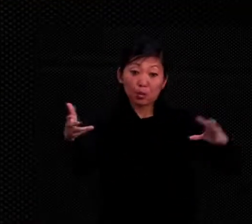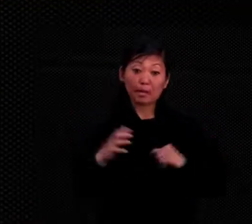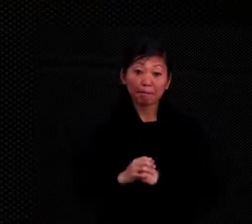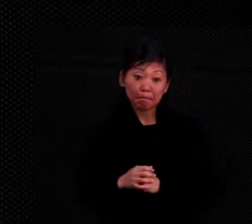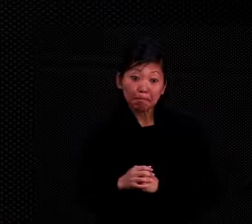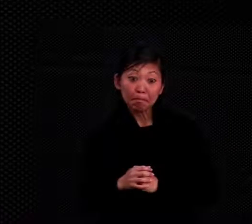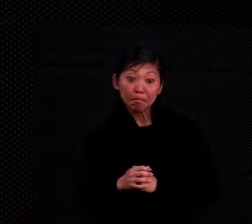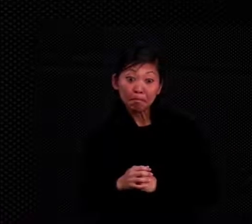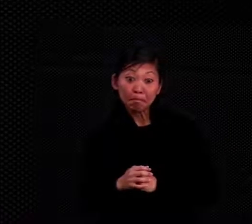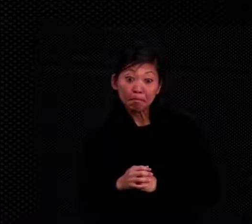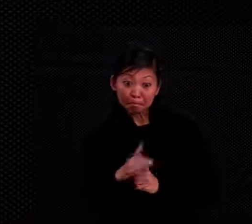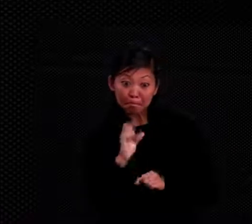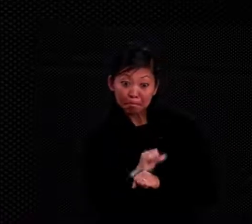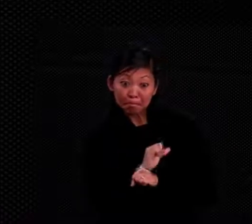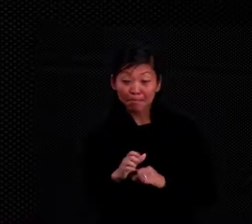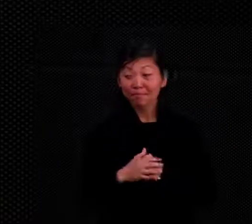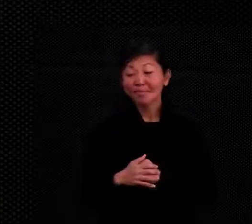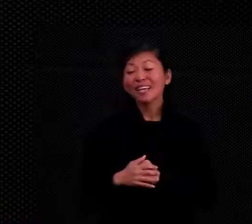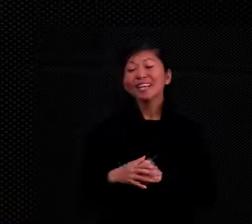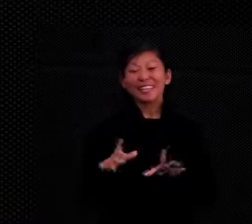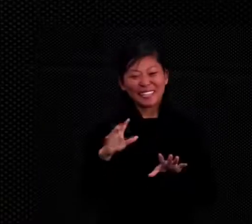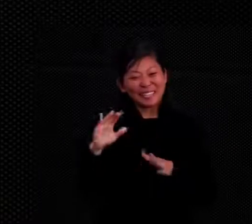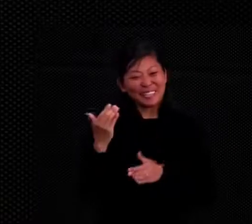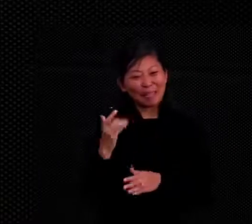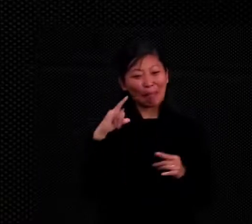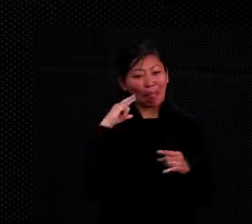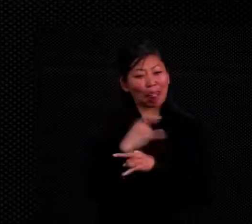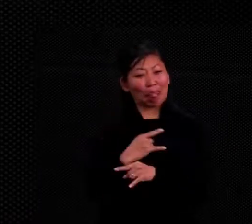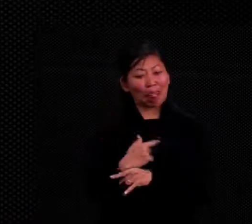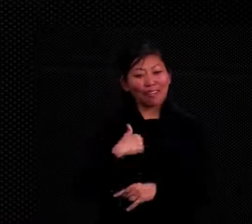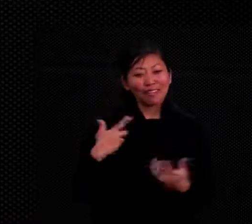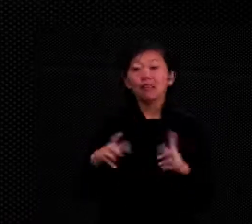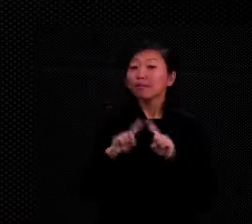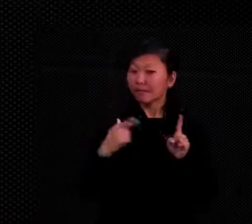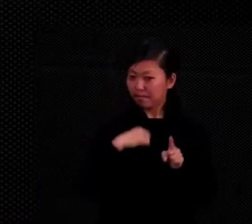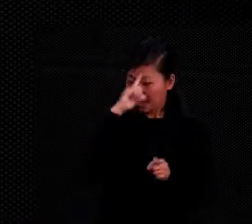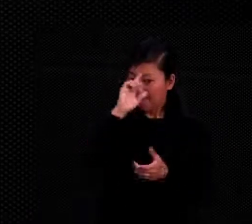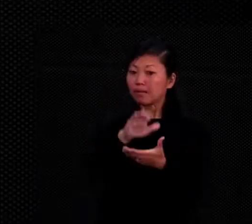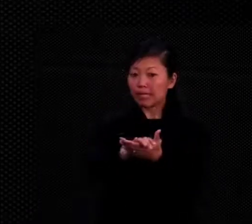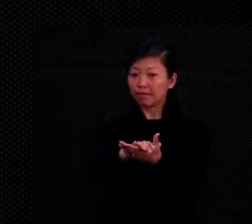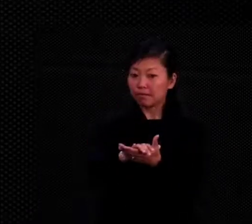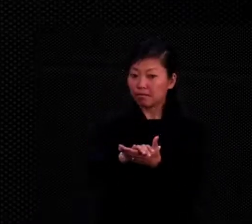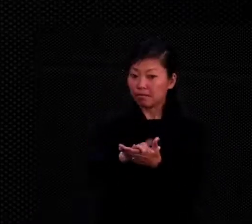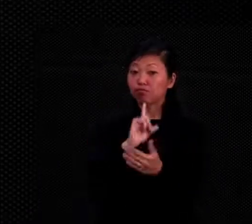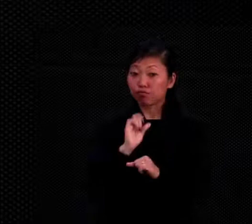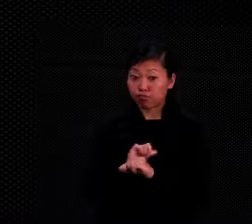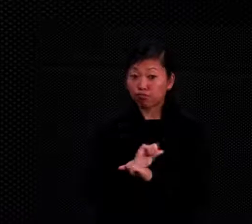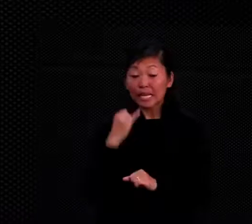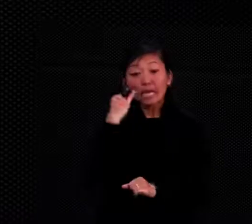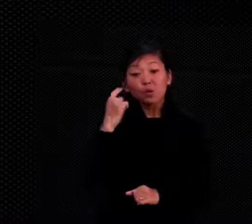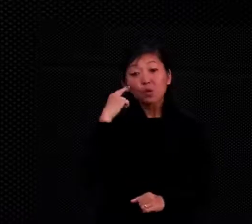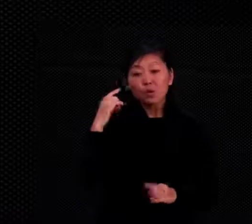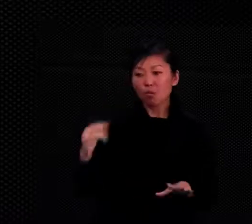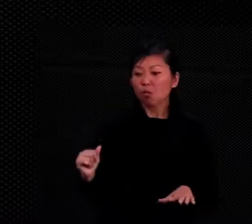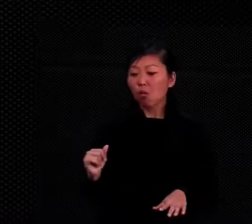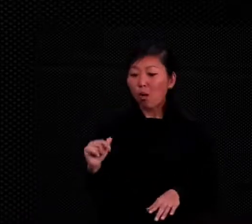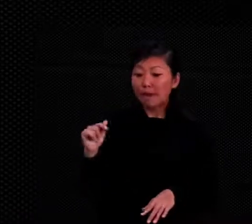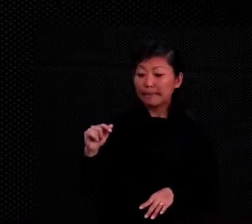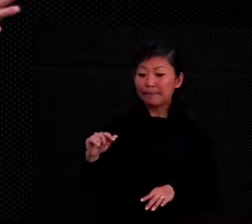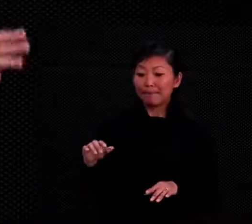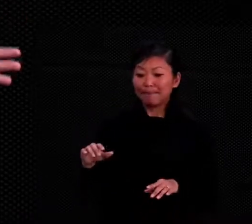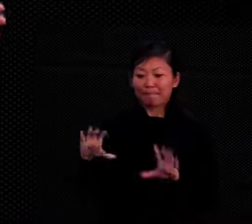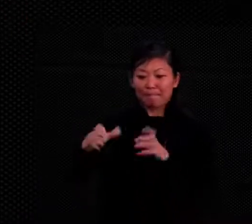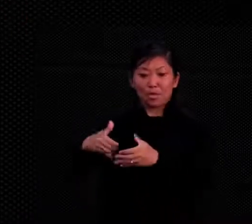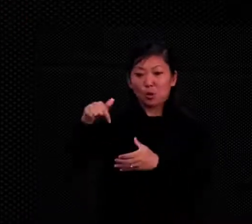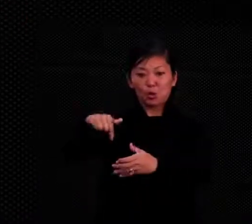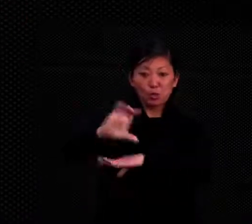that. Now, I say this tongue-in-cheek, but I really do believe this. If you think that any group of sinners that